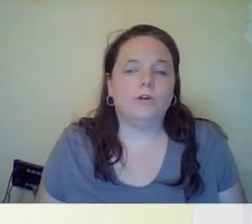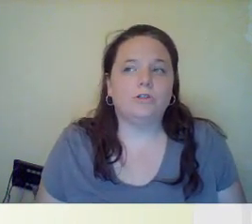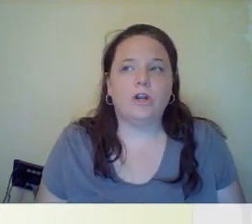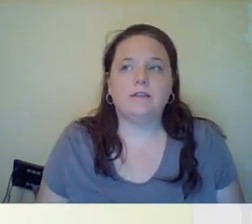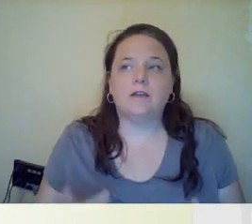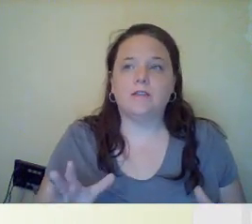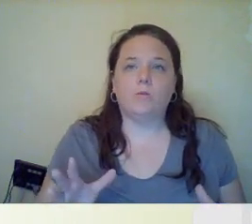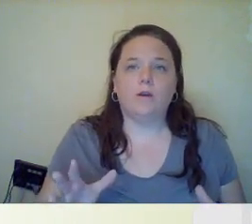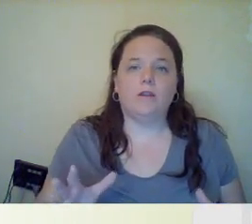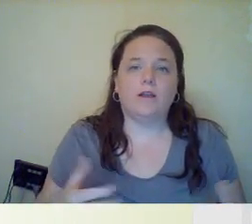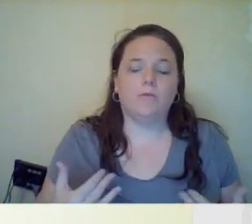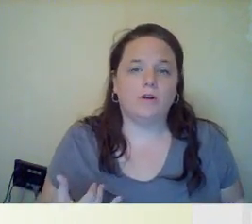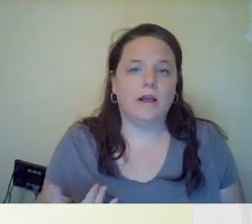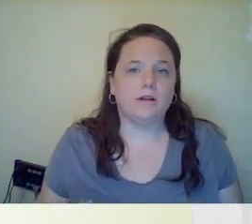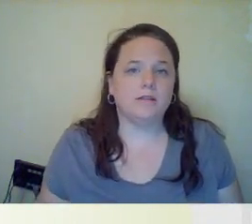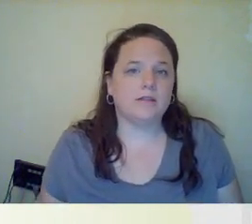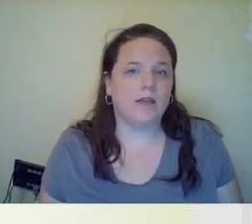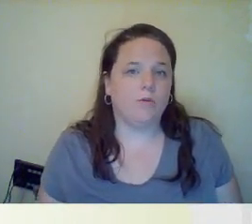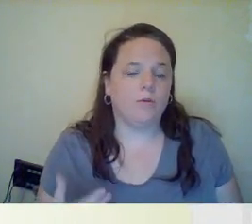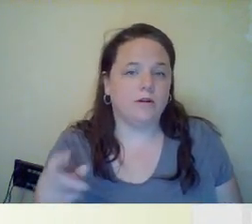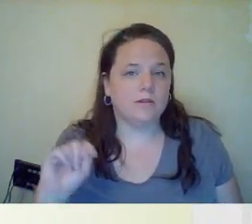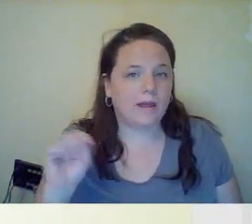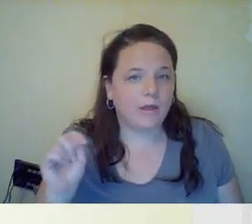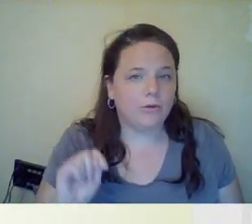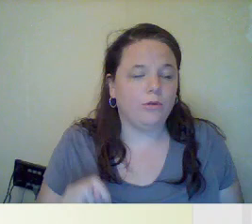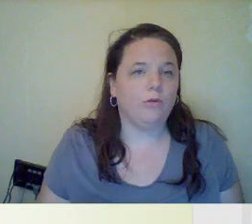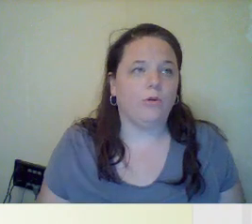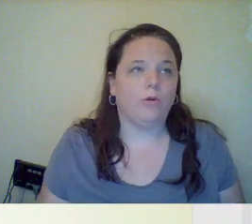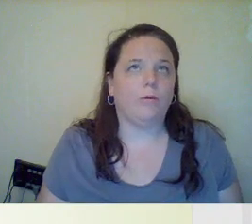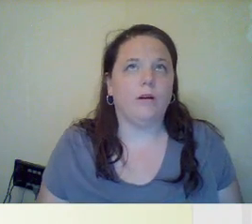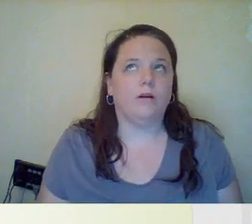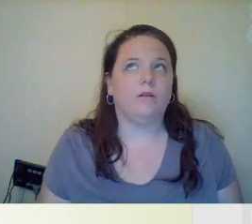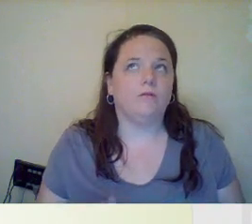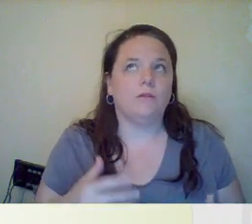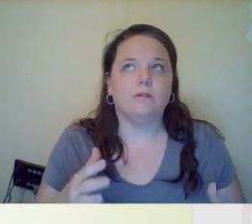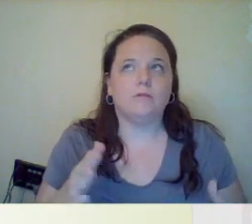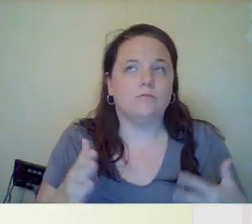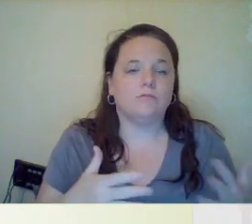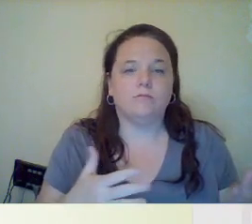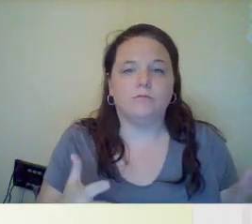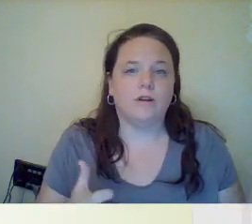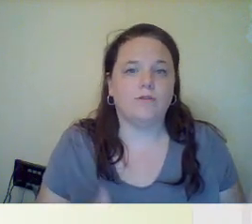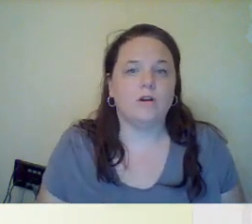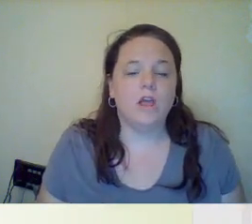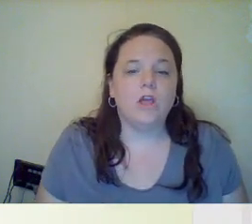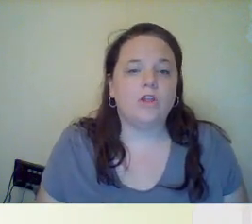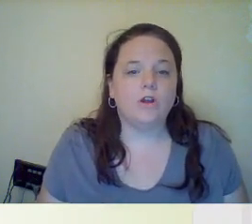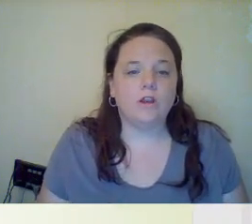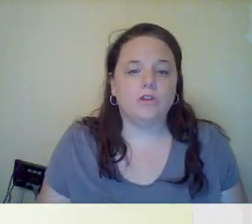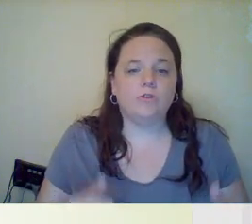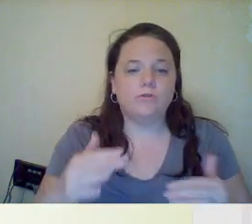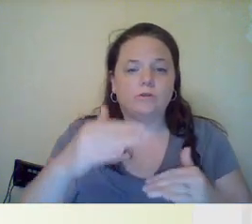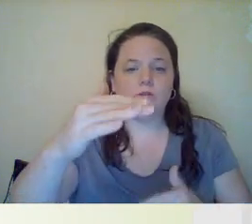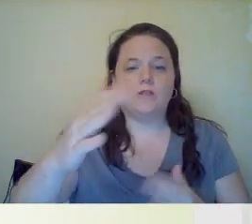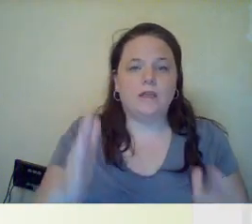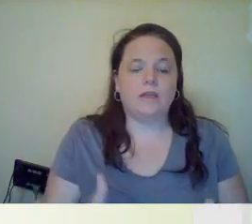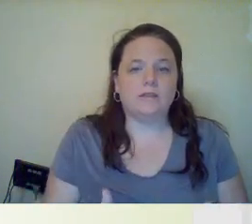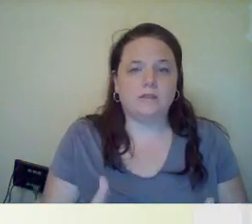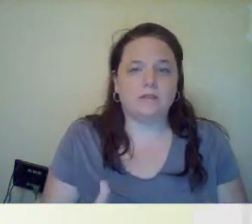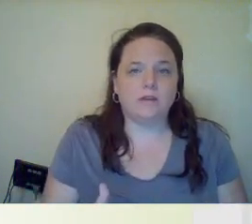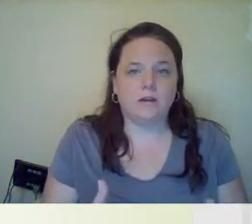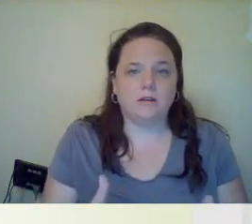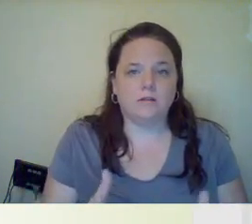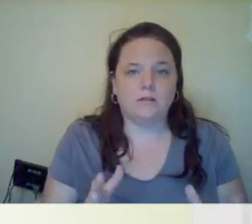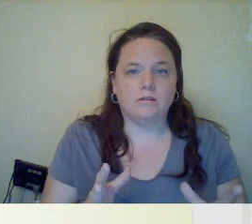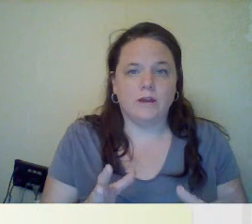So when you're trying to tell someone, they come to your house and they say, well, where's the bathroom or where is whatever, you're going to use